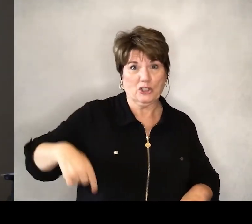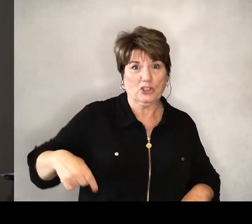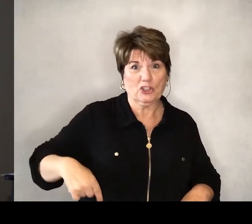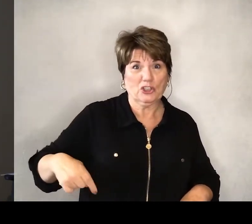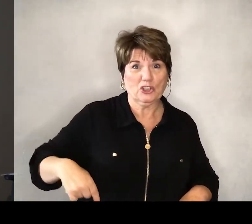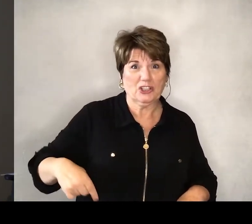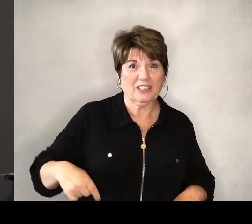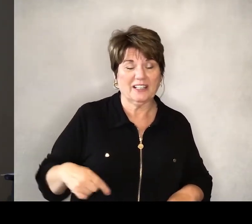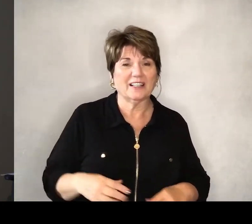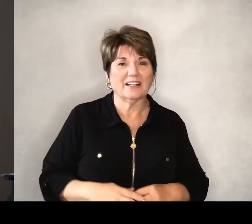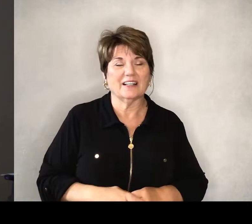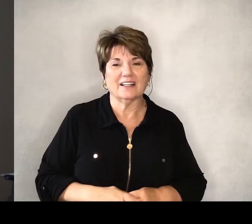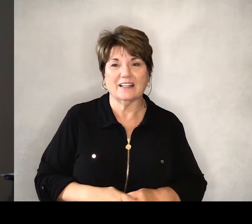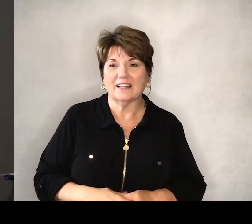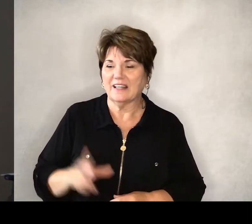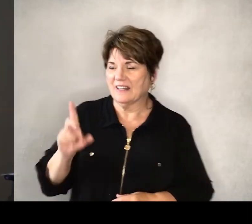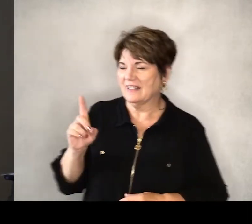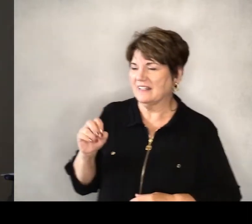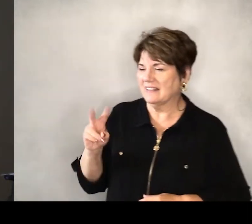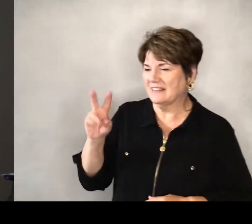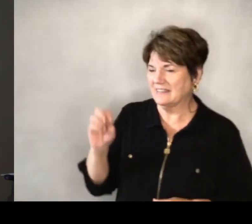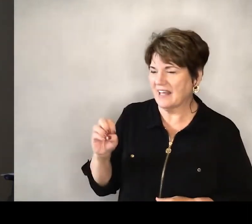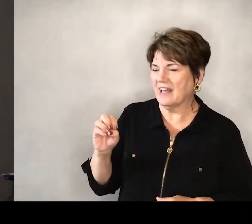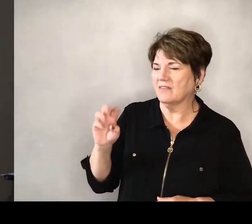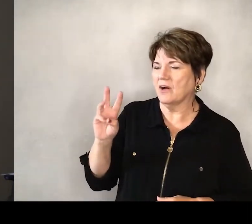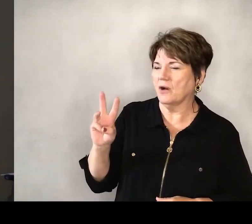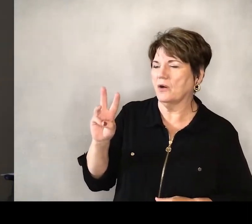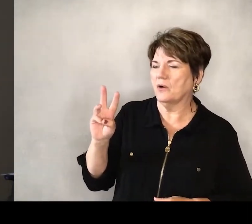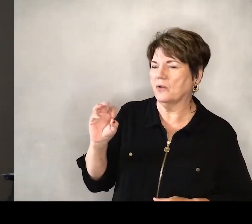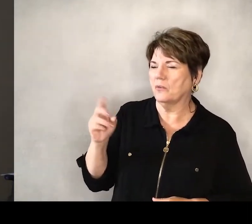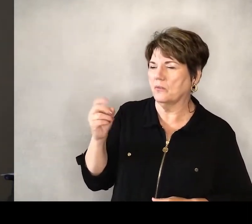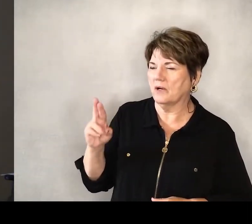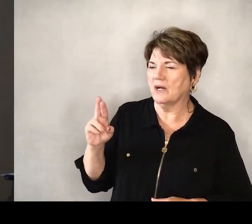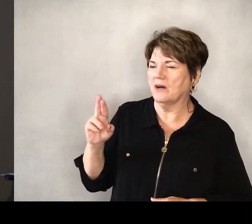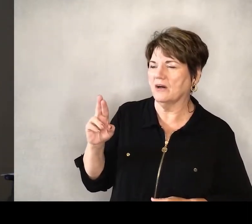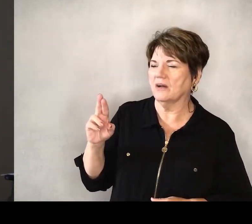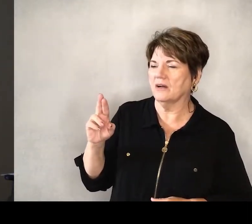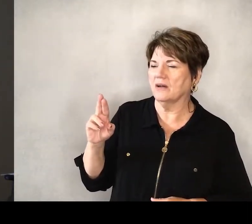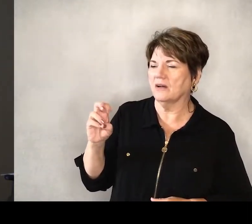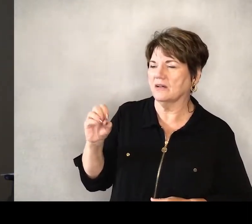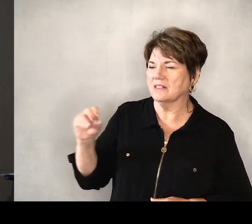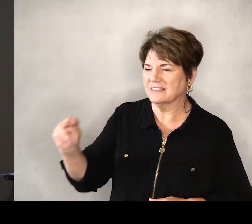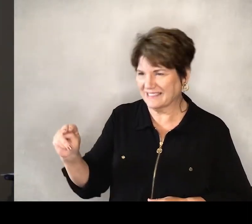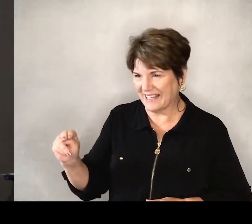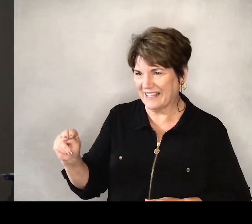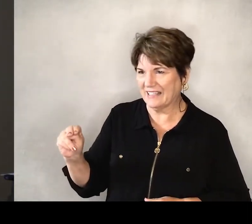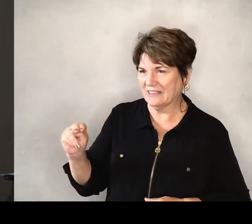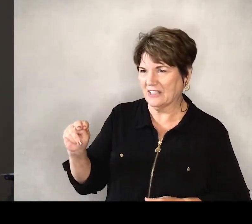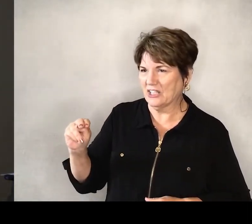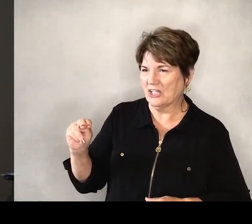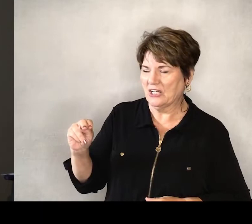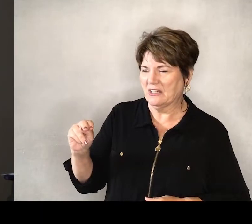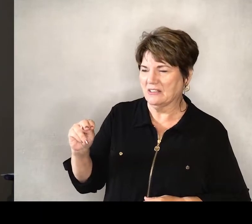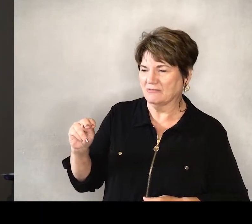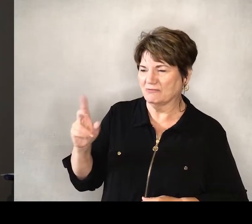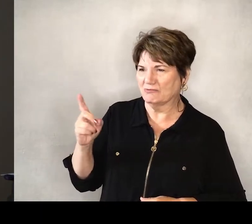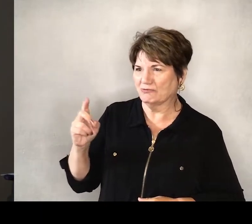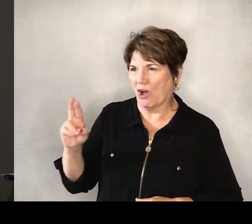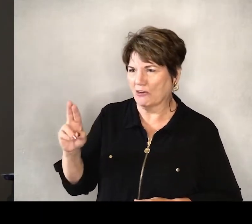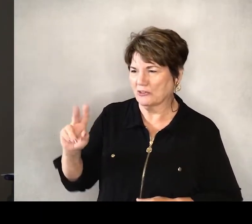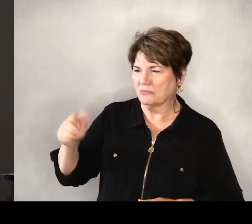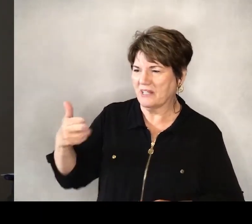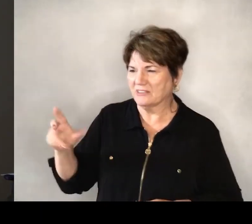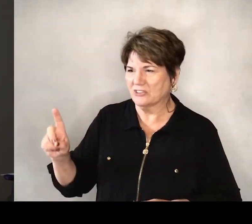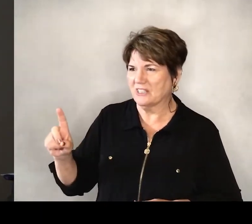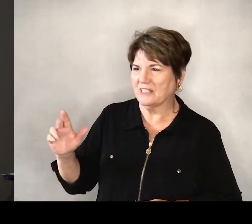And Mr. Dave Wilkinson, Reverend Dave Wilkins, the Reverend Dr. Dave Wilkins, I don't know that you're a doctor, but